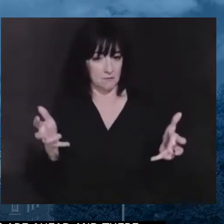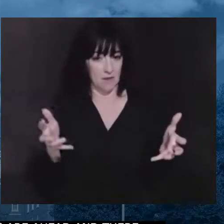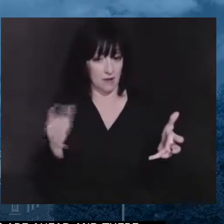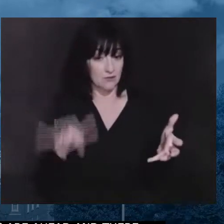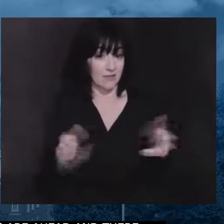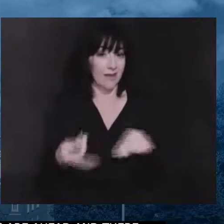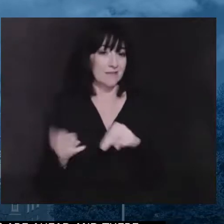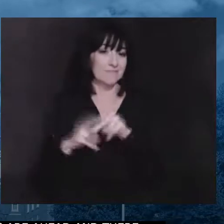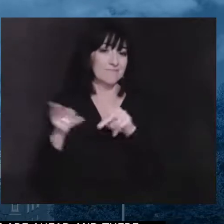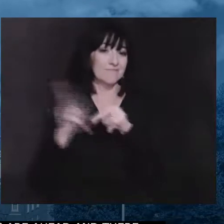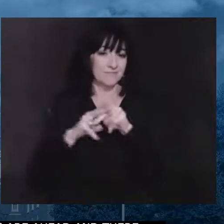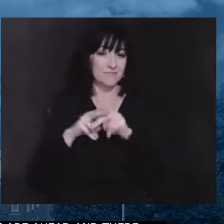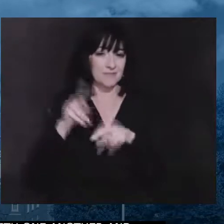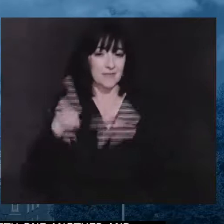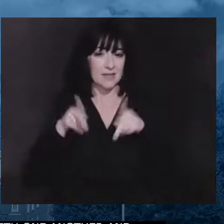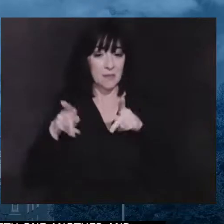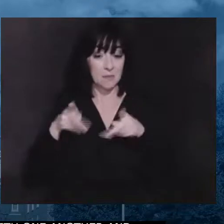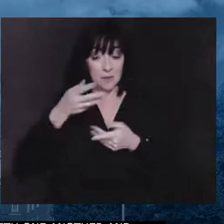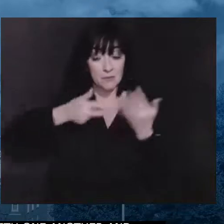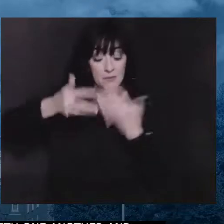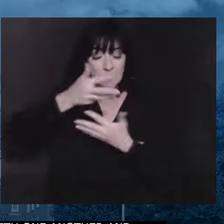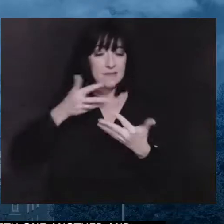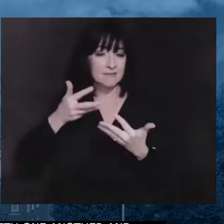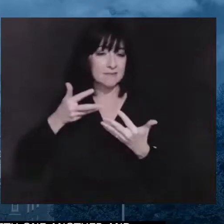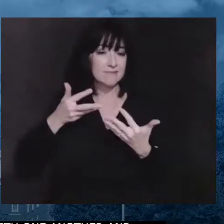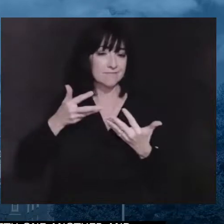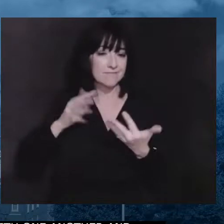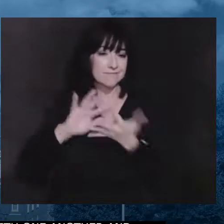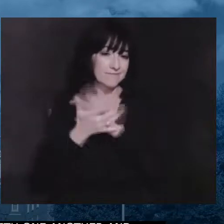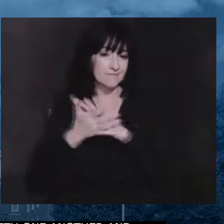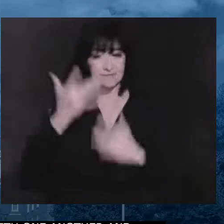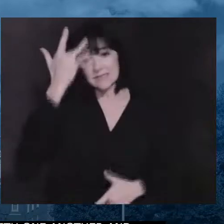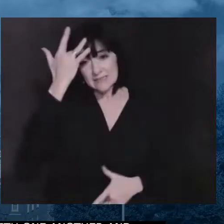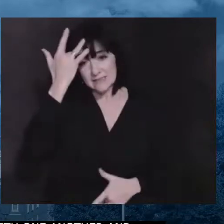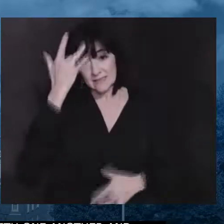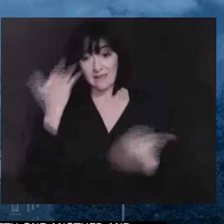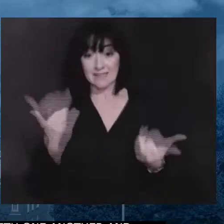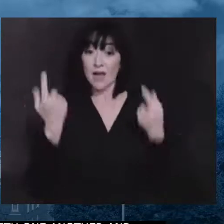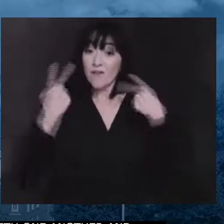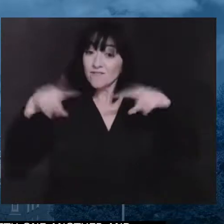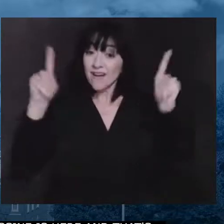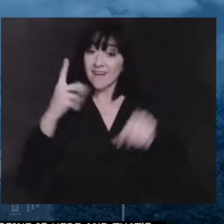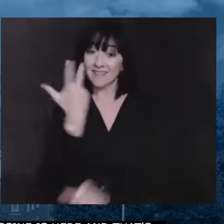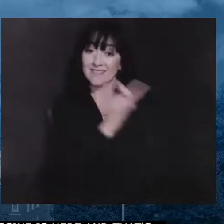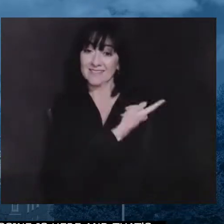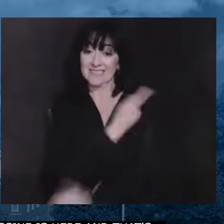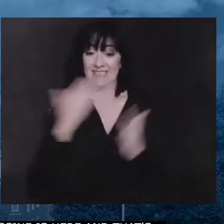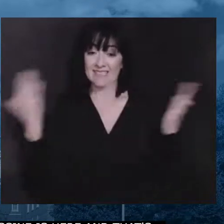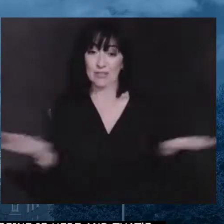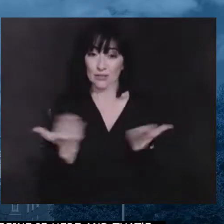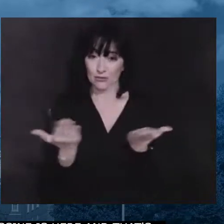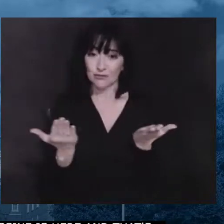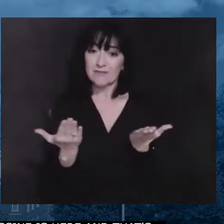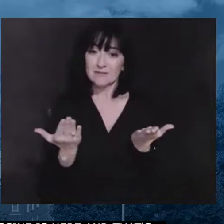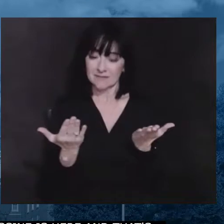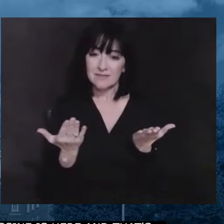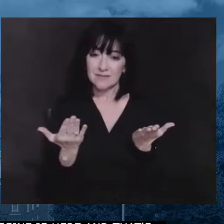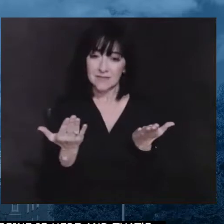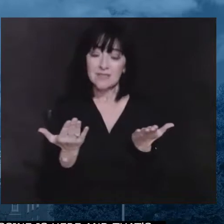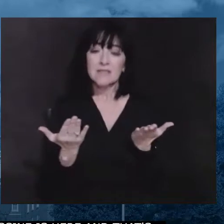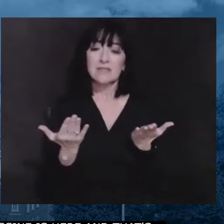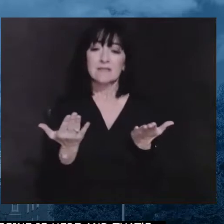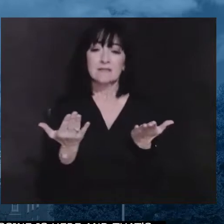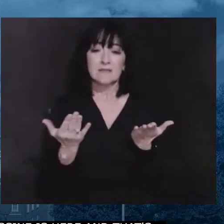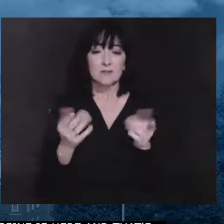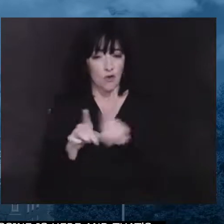risk. The vaccine is here, and that's really good news. We have treatment for our